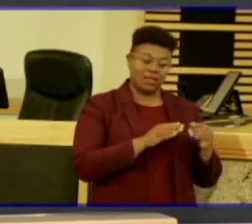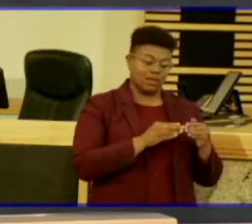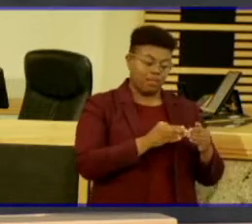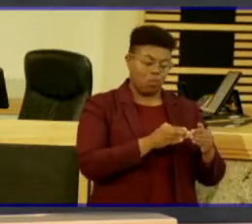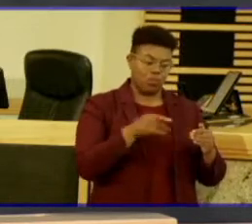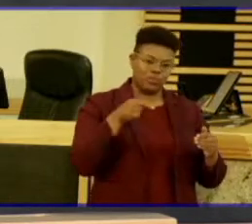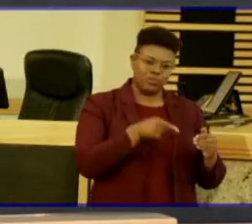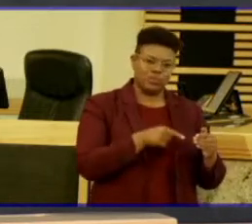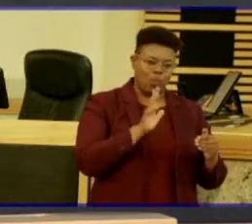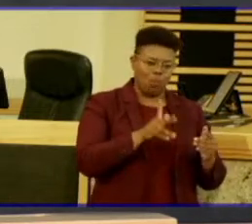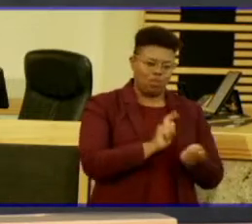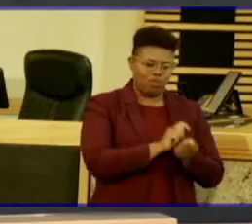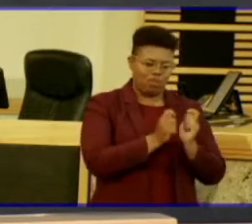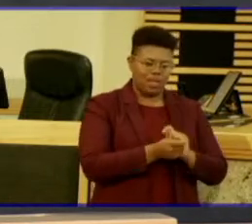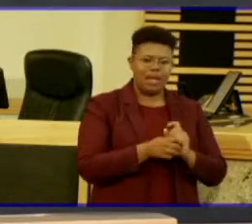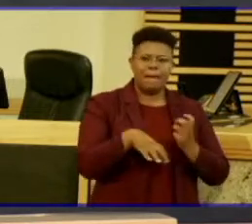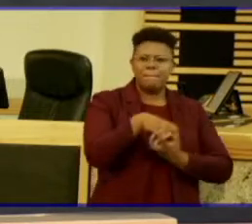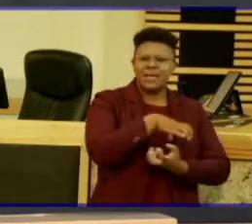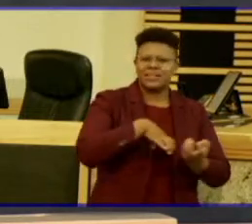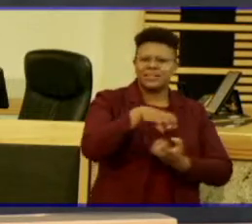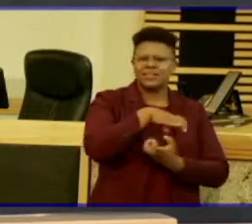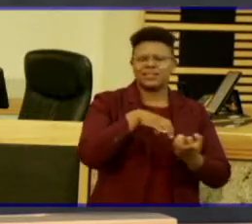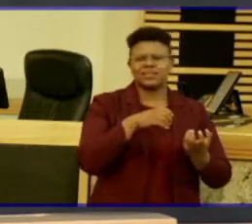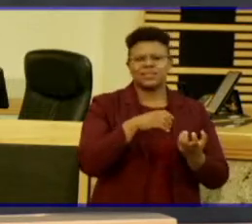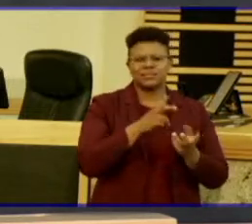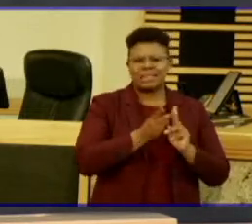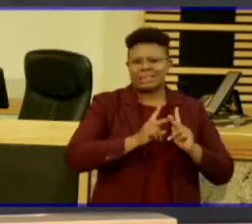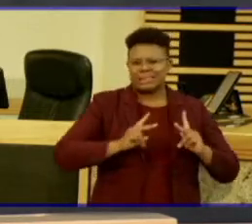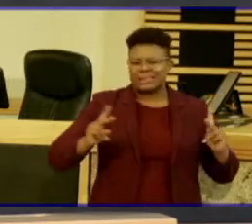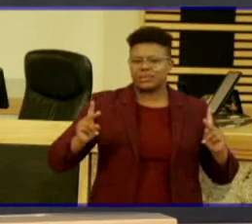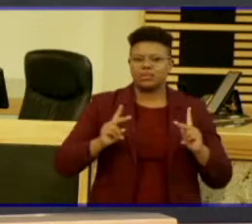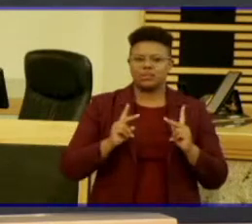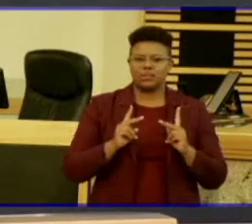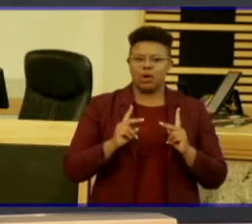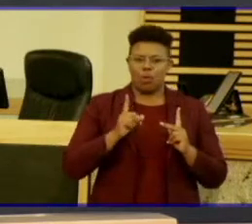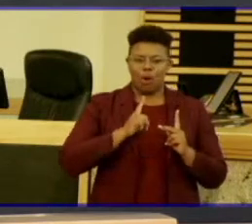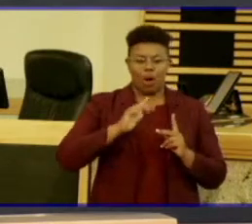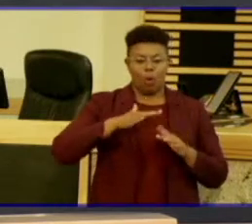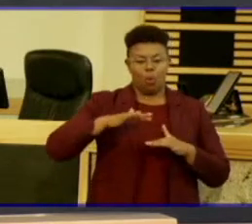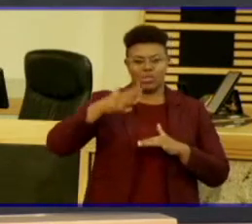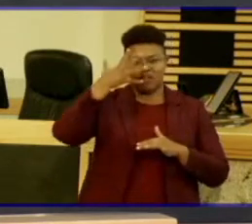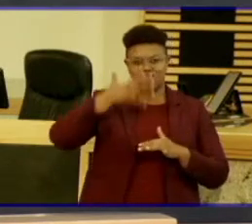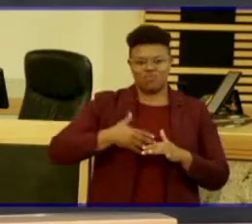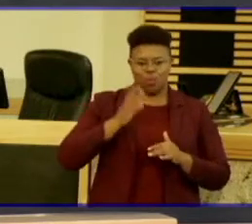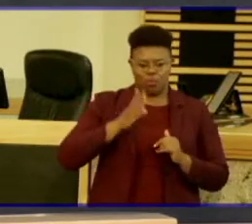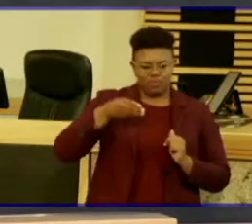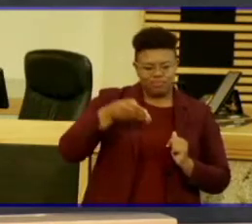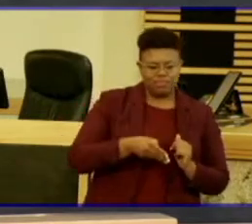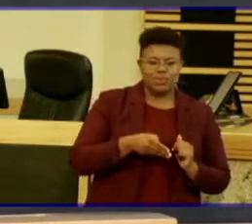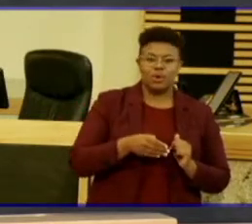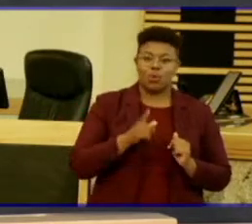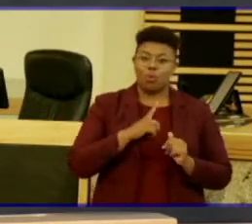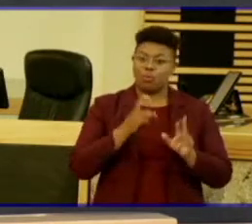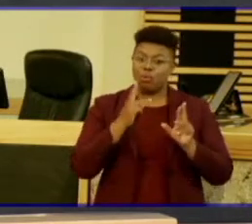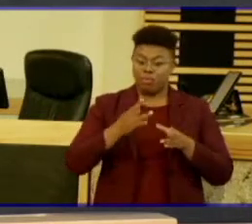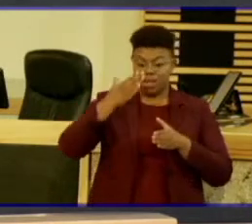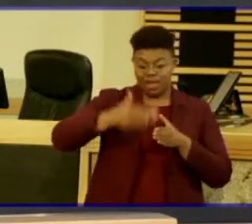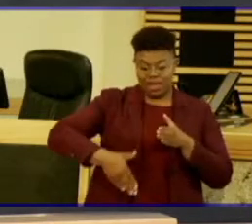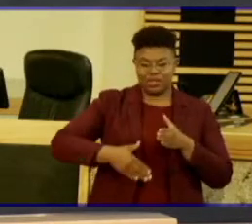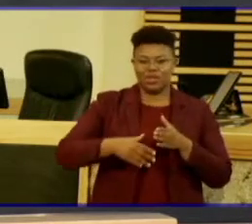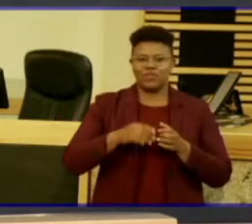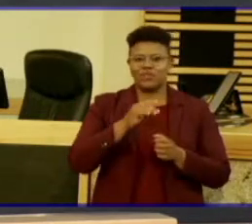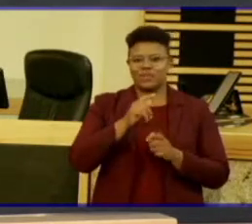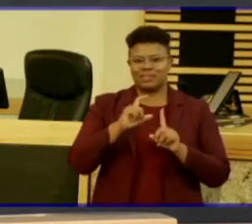the port of Port Elizabeth into a mixed-use precinct anchored by the waterfront development. By the end of December 2021,